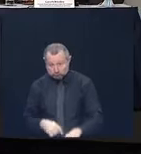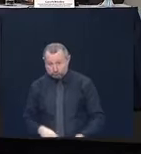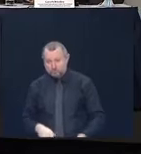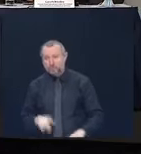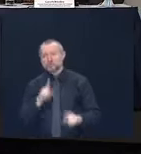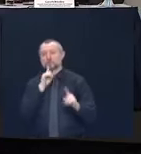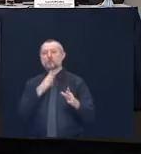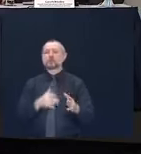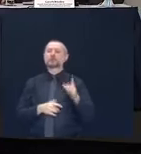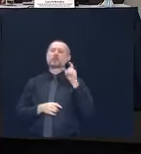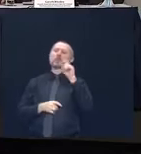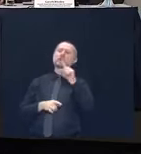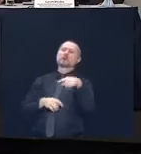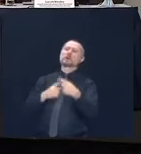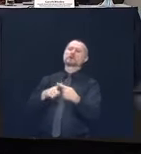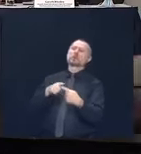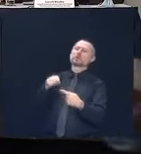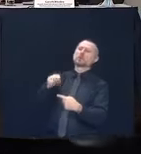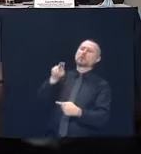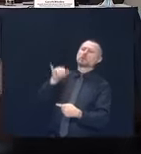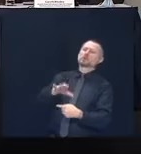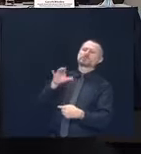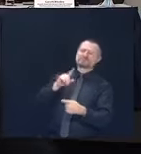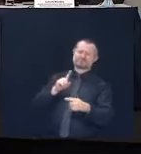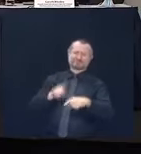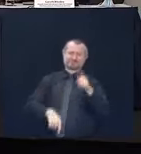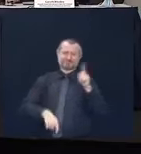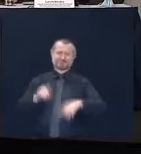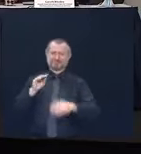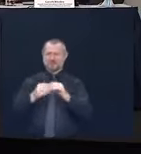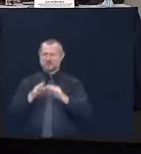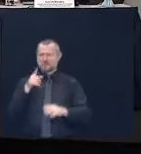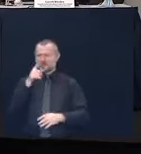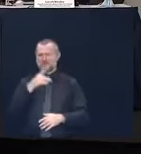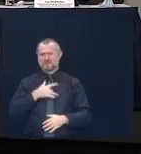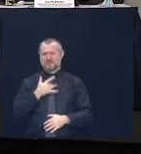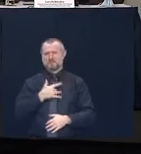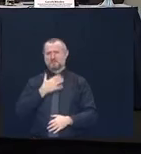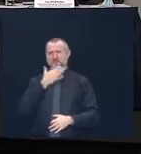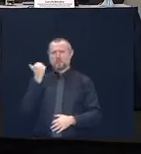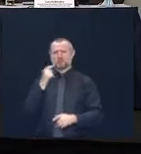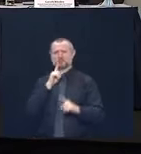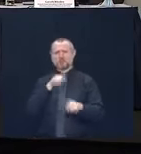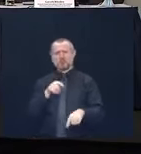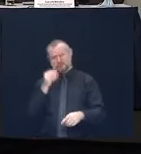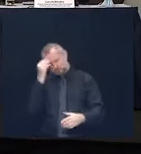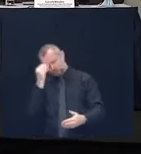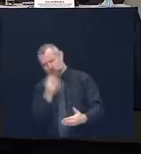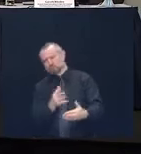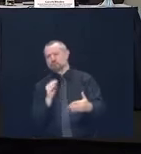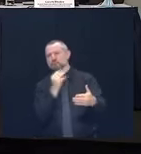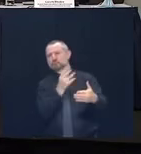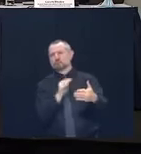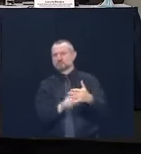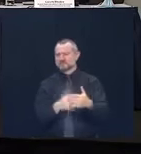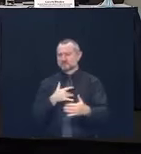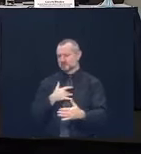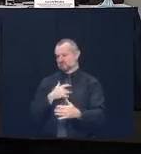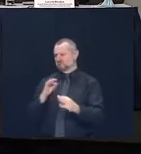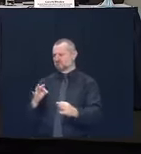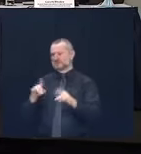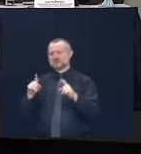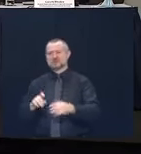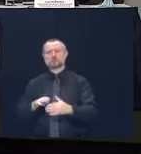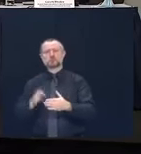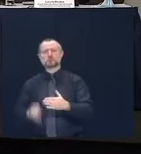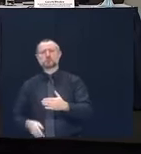city numbers, why is it better in the state's opinion to report that data based on when the test results come in as opposed to the city's